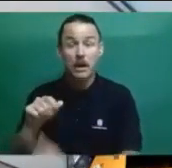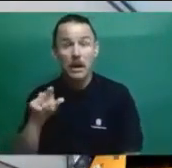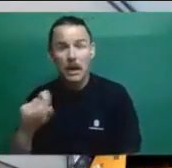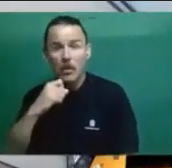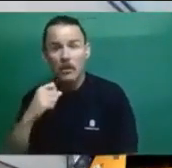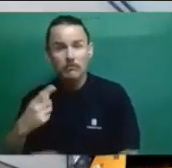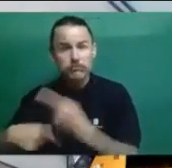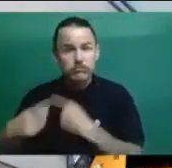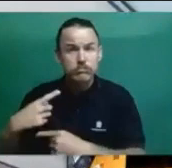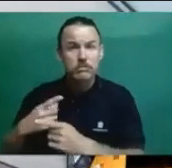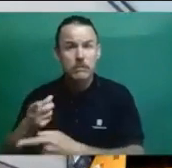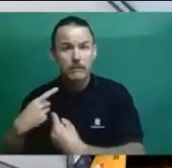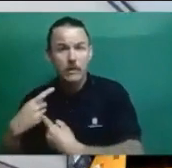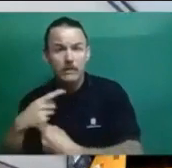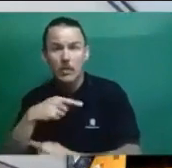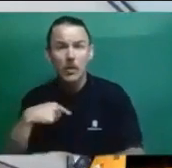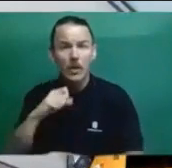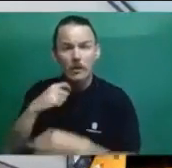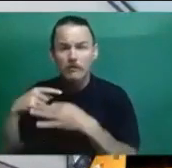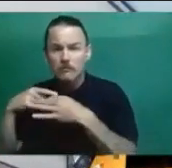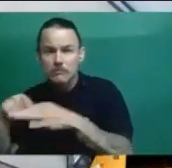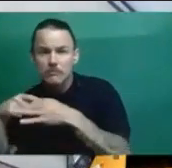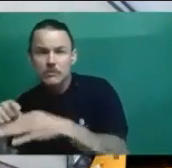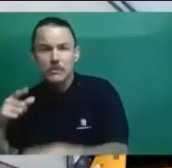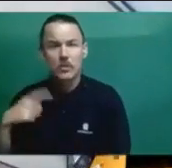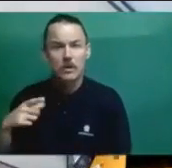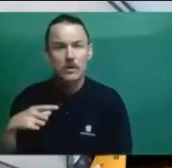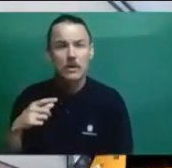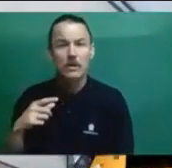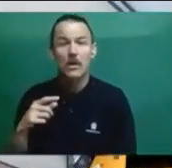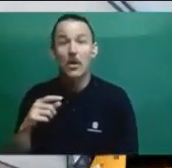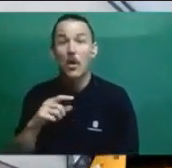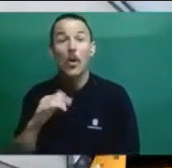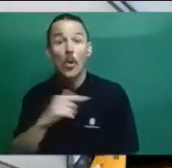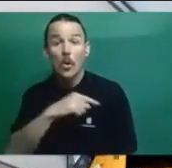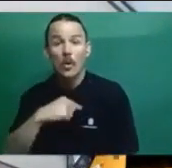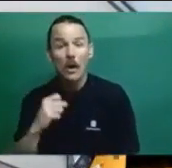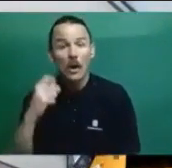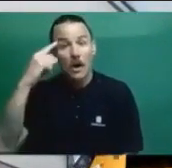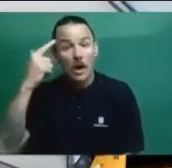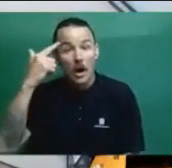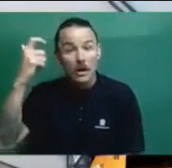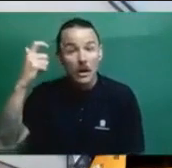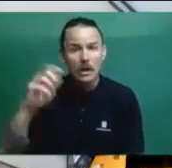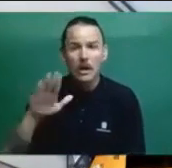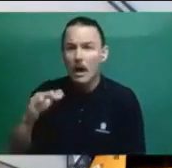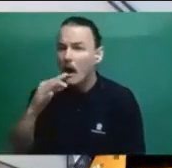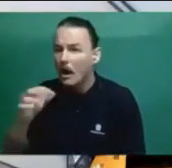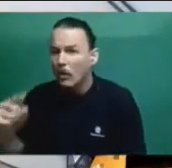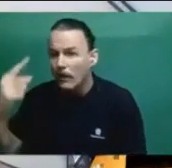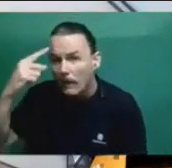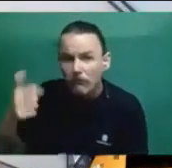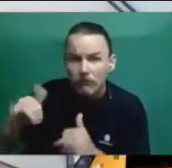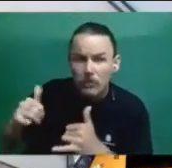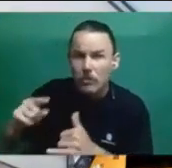have an idea. We may think about doing something, and then we want him to test that. We want his view on that. So it's a lot of back and forth, and that's why, whilst there was some questioning